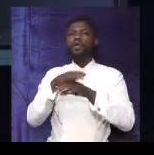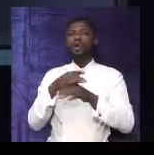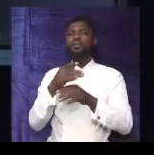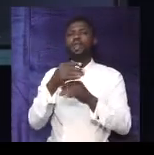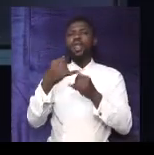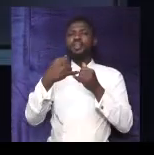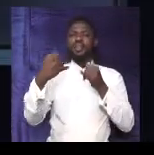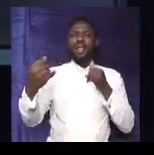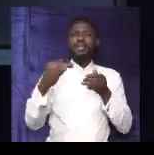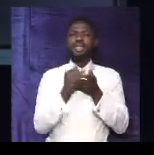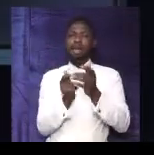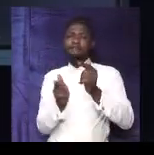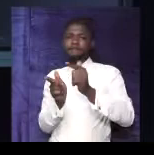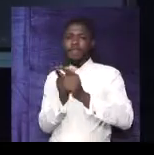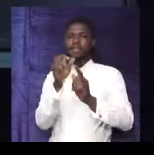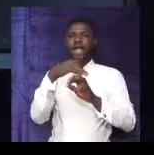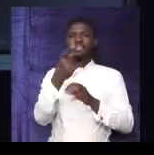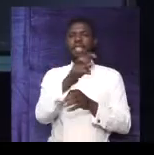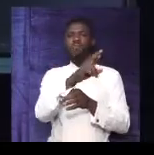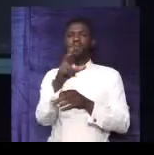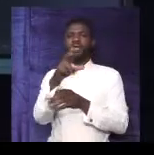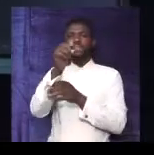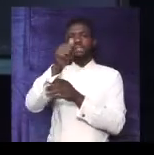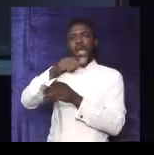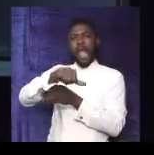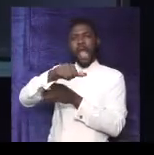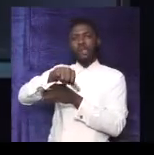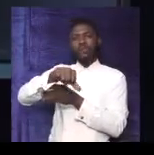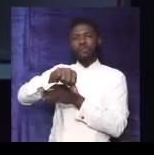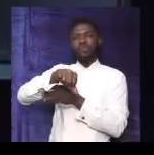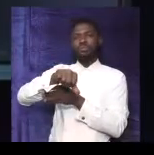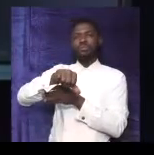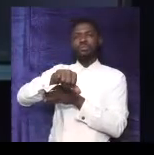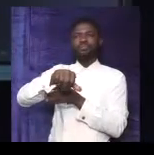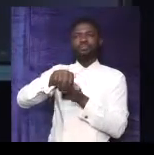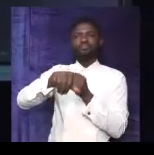do we call lines that meet at right angles?